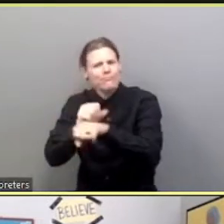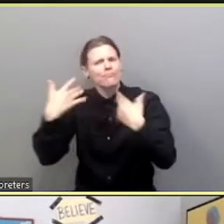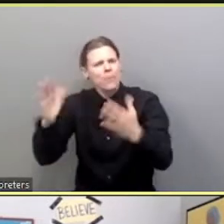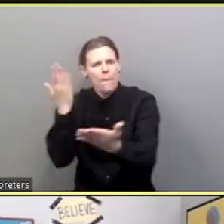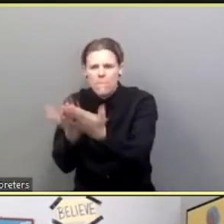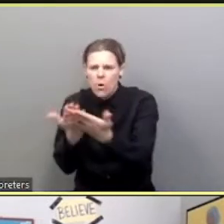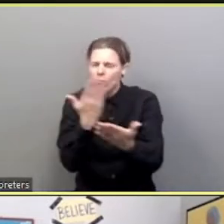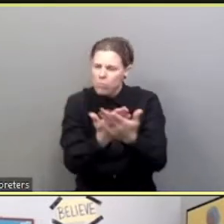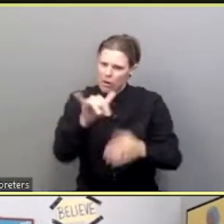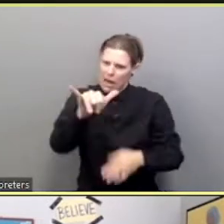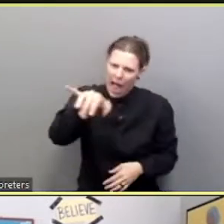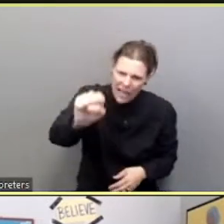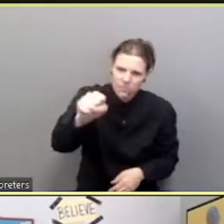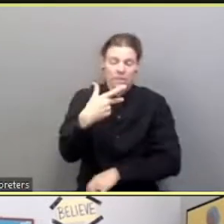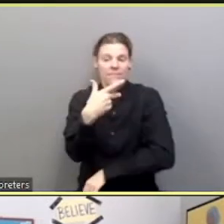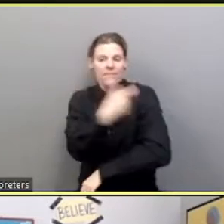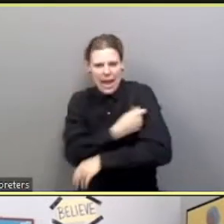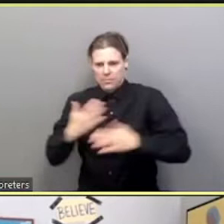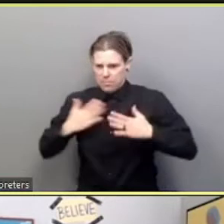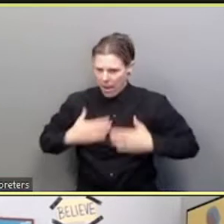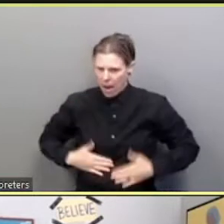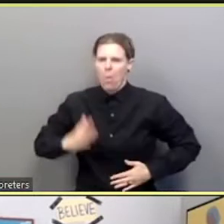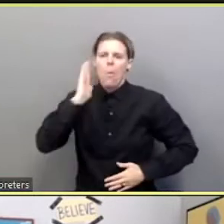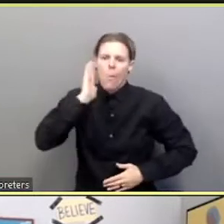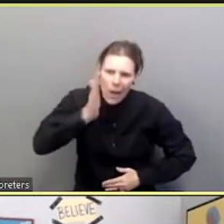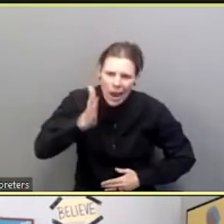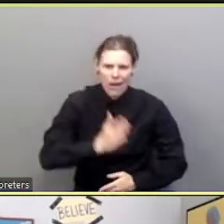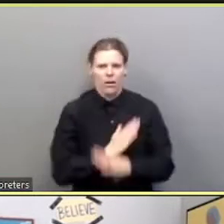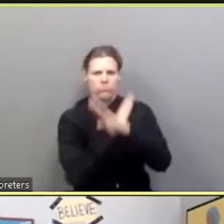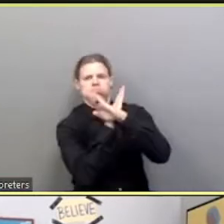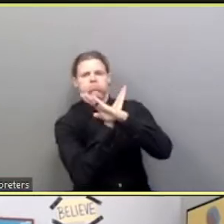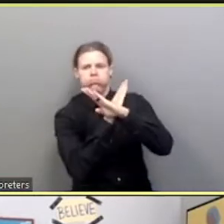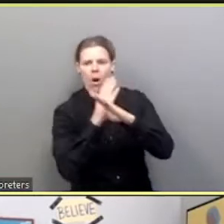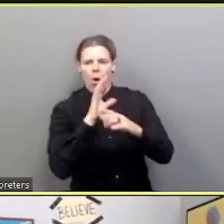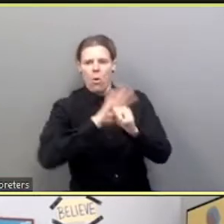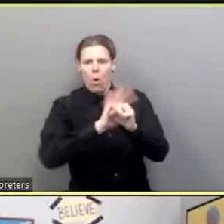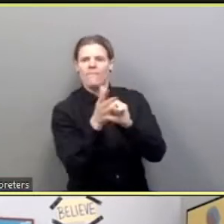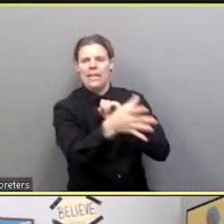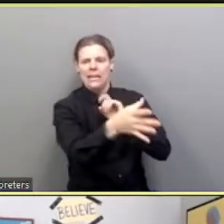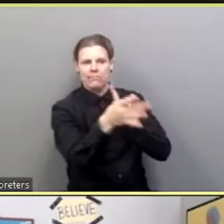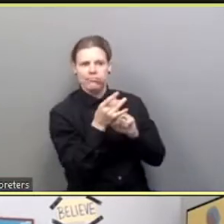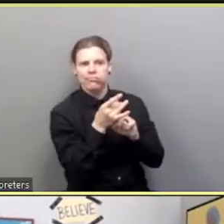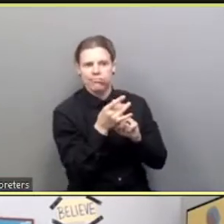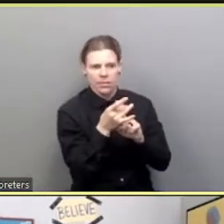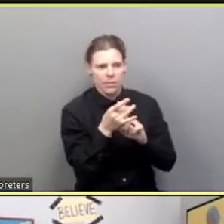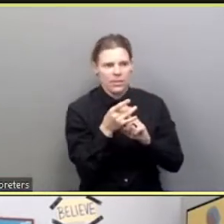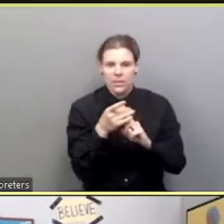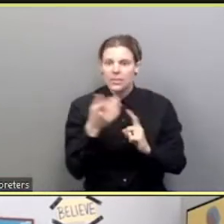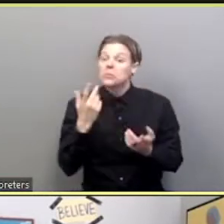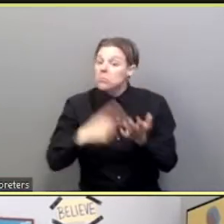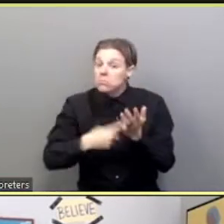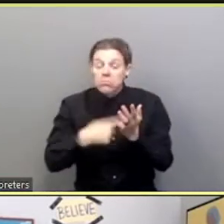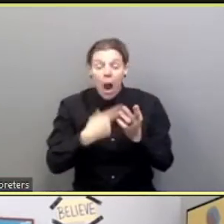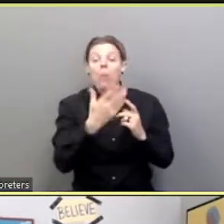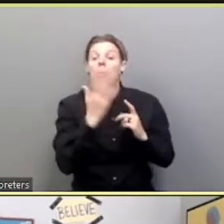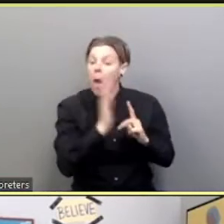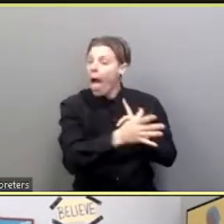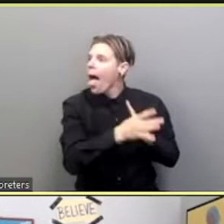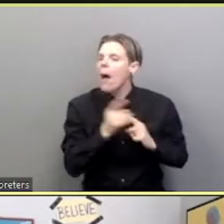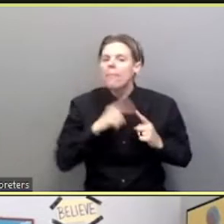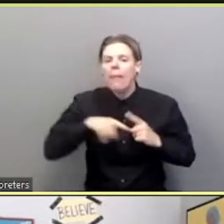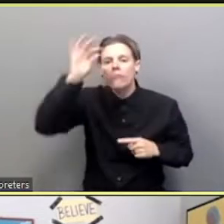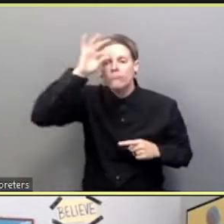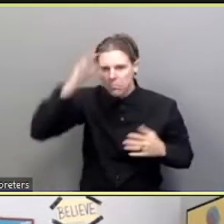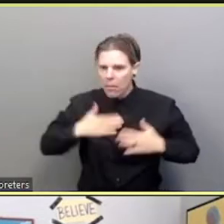if they do get infected. And oftentimes they're asymptomatic, meaning they don't have any symptoms. So they could be spreading it and you don't